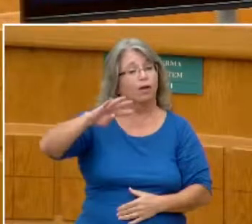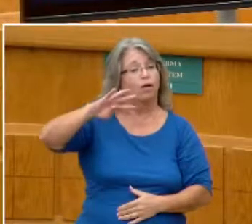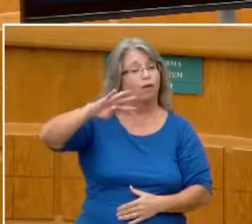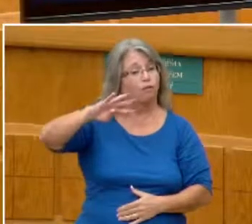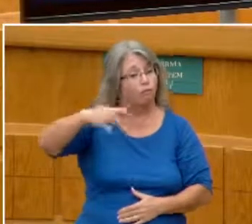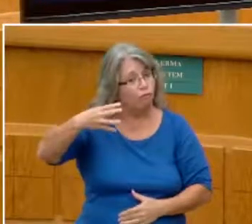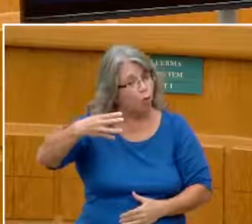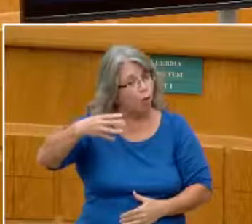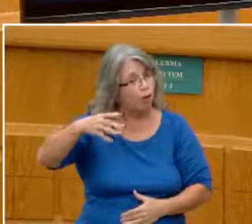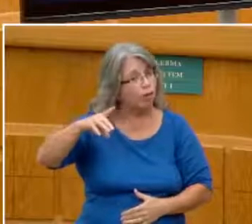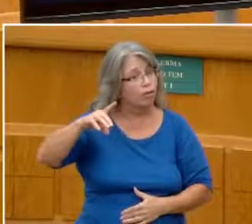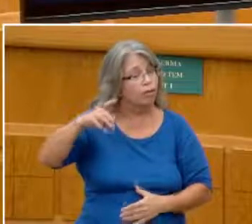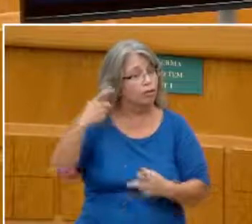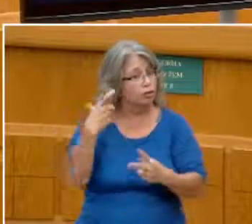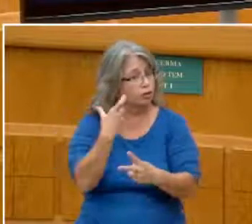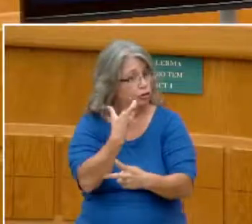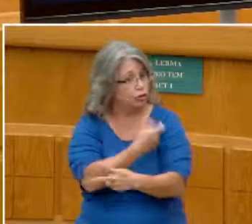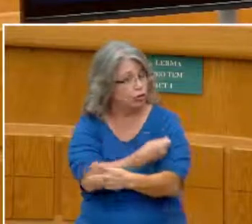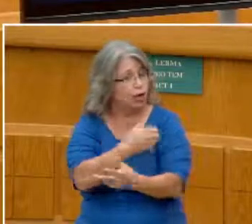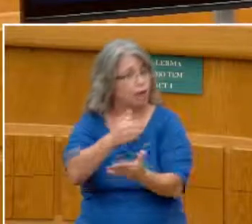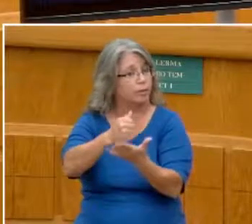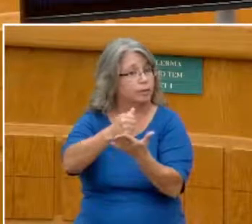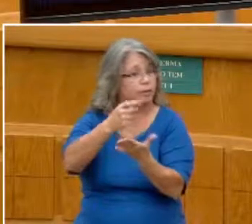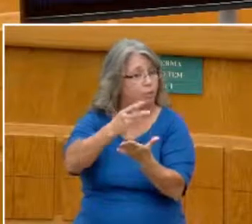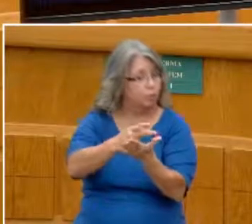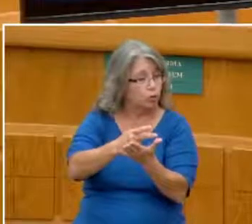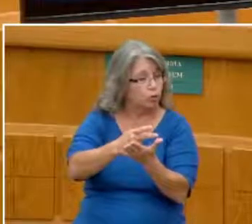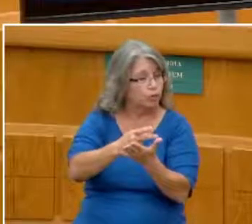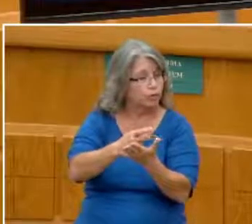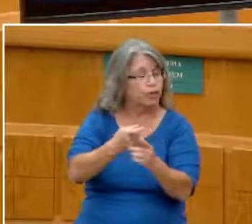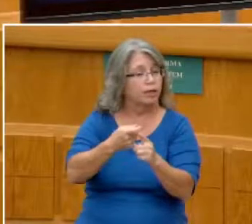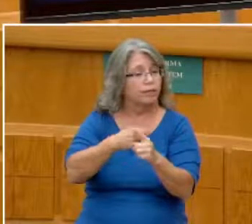that was approved for only those individuals who are